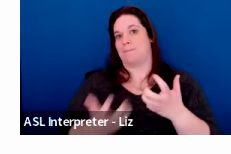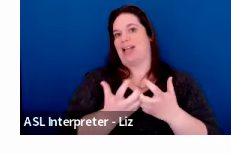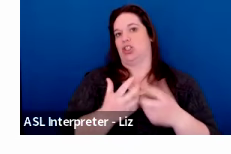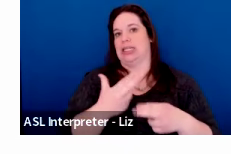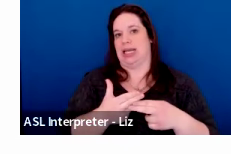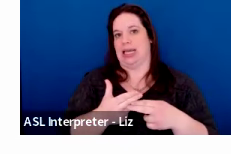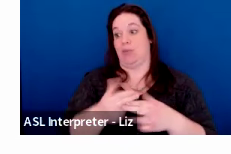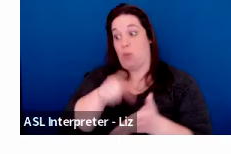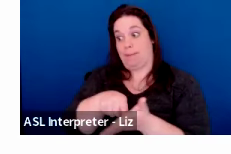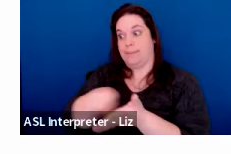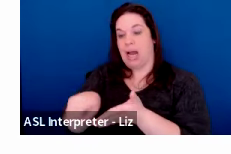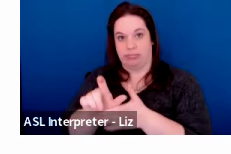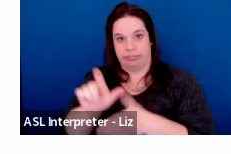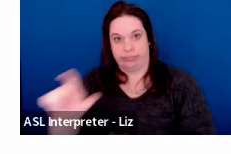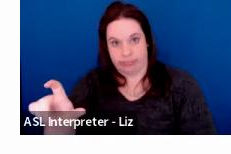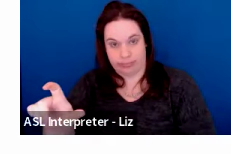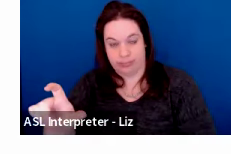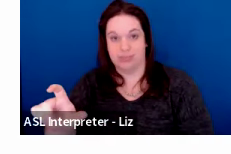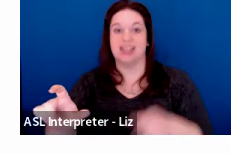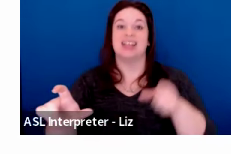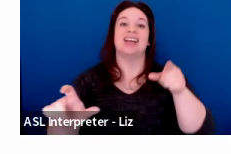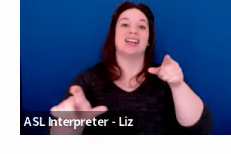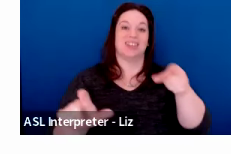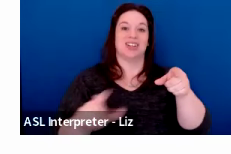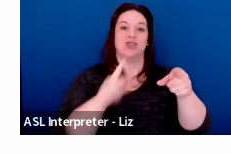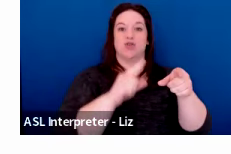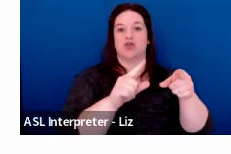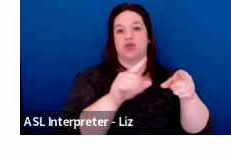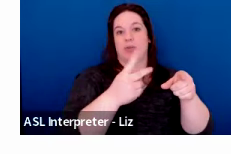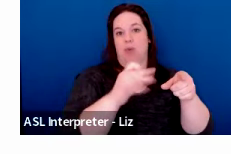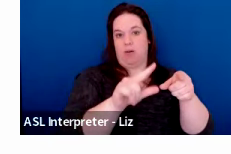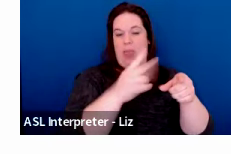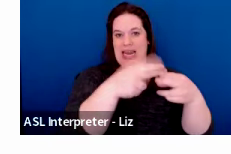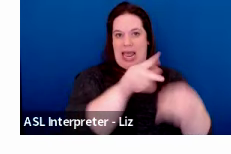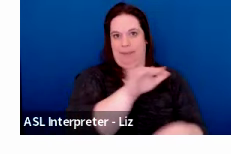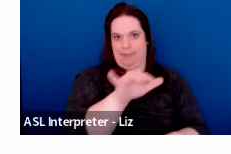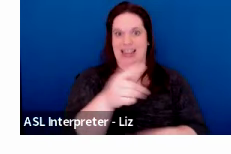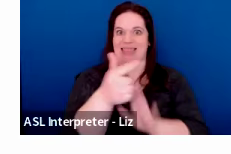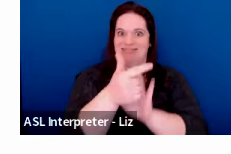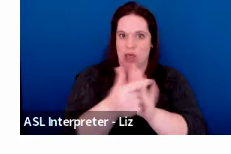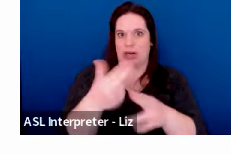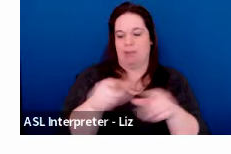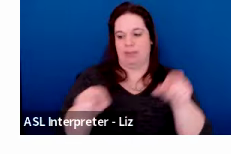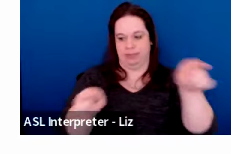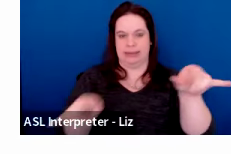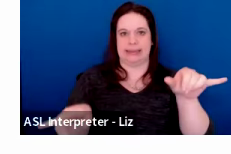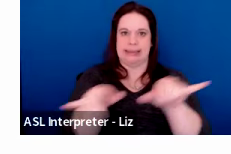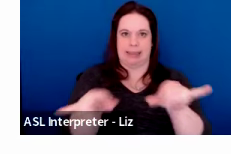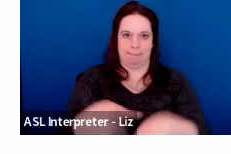name, that legal name that is in the charity check. So just make sure that the names are the